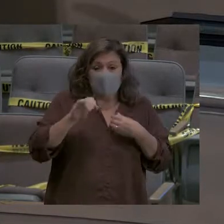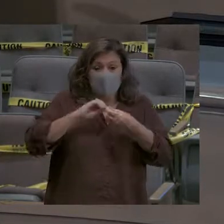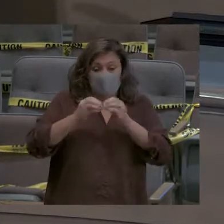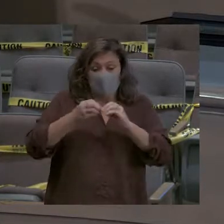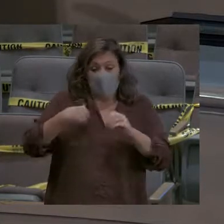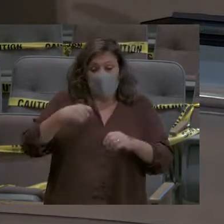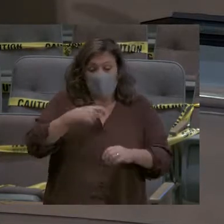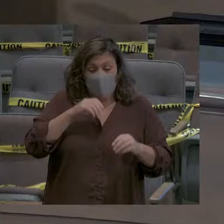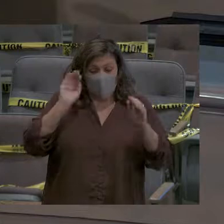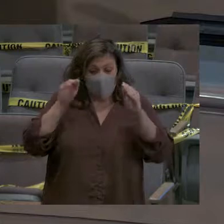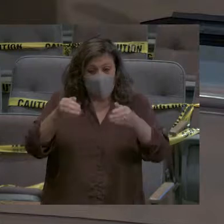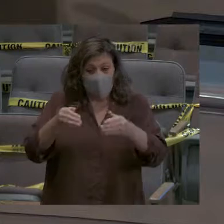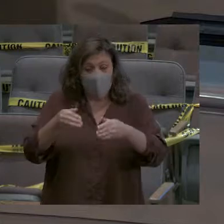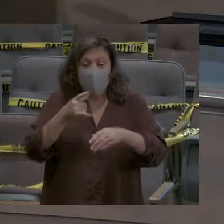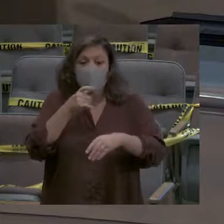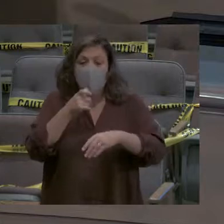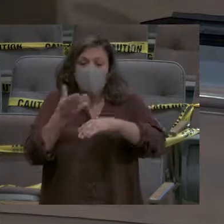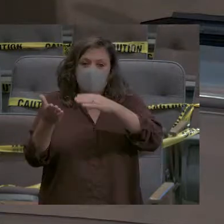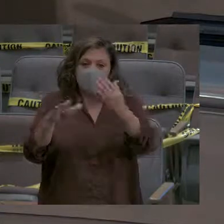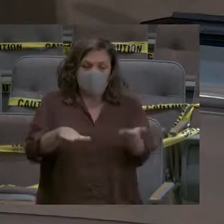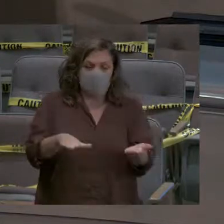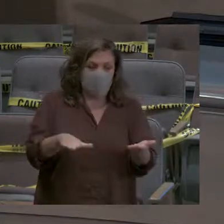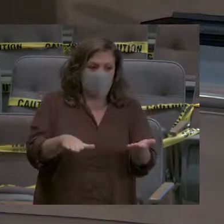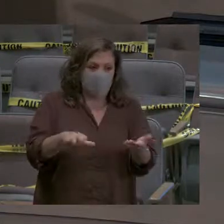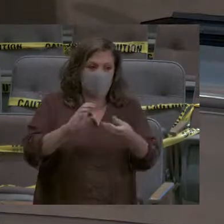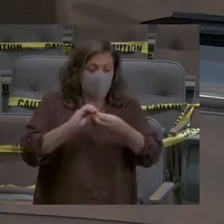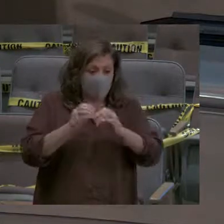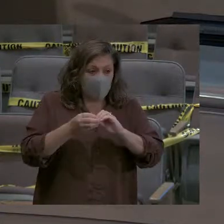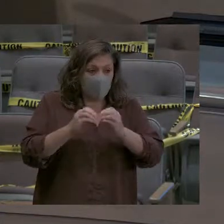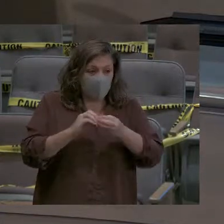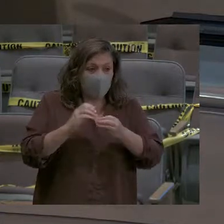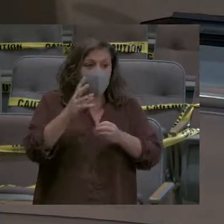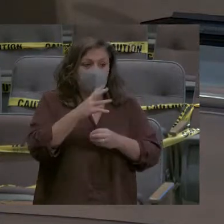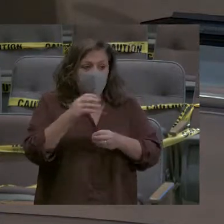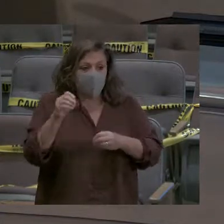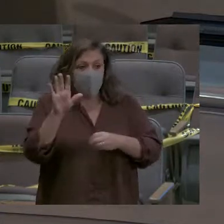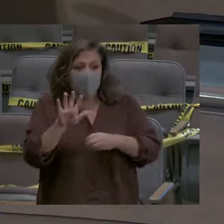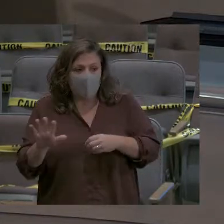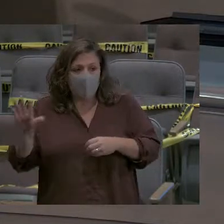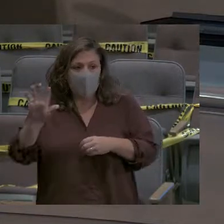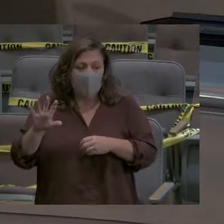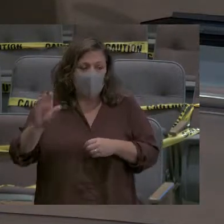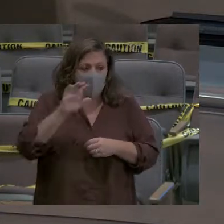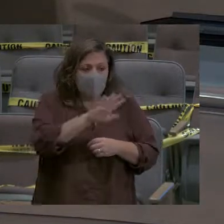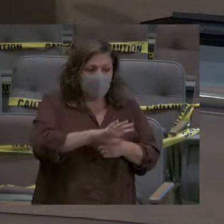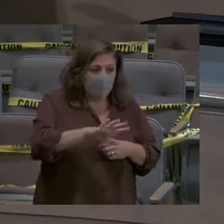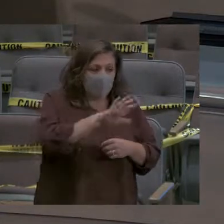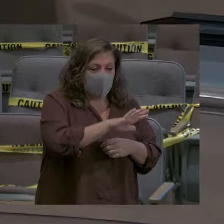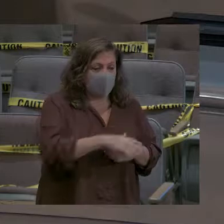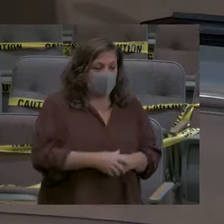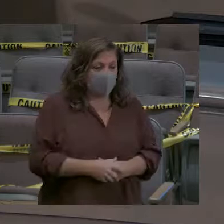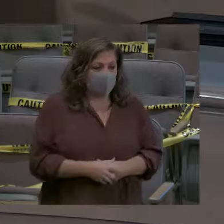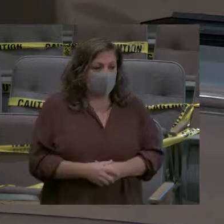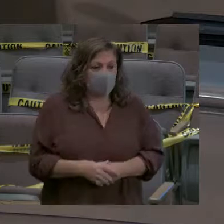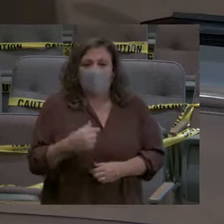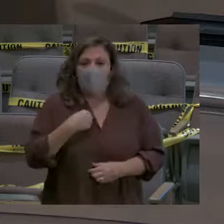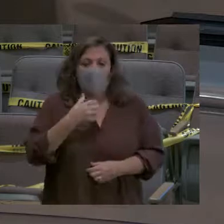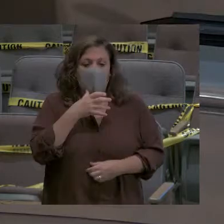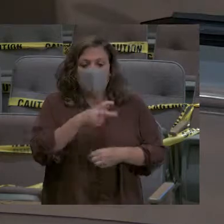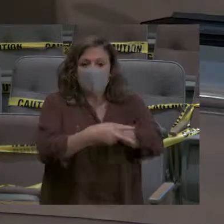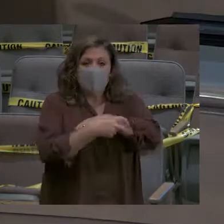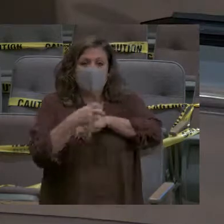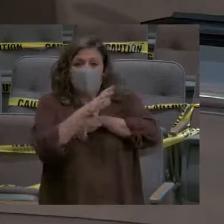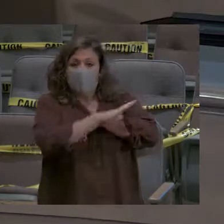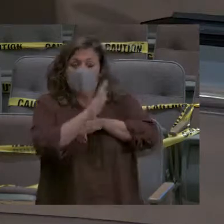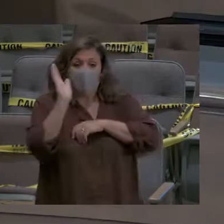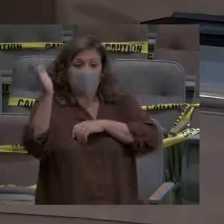to be aware that the area, the location, and I'm not going to take away from your presentation,